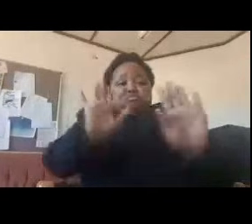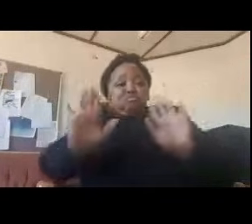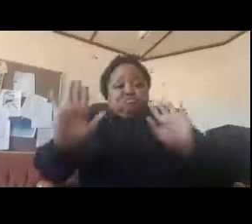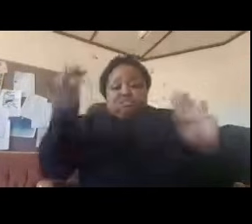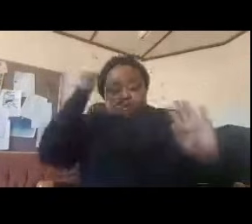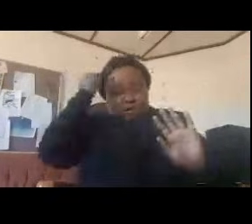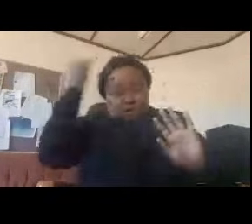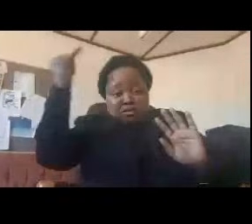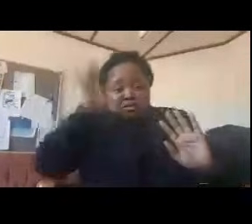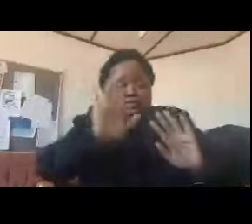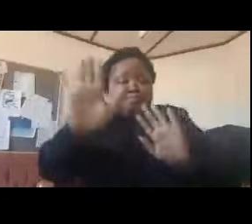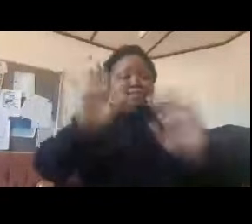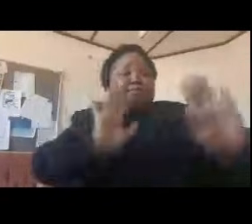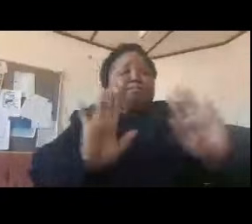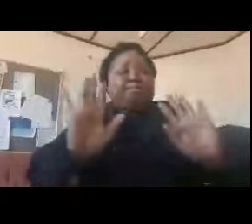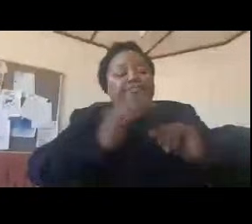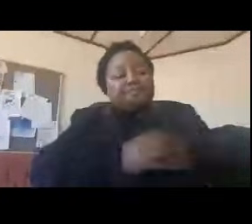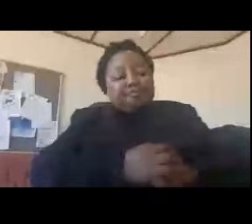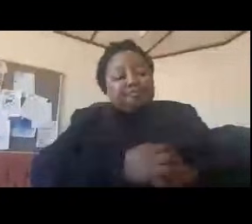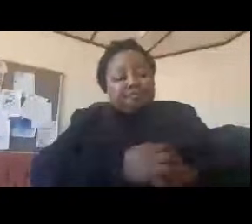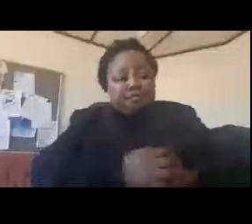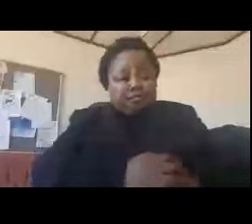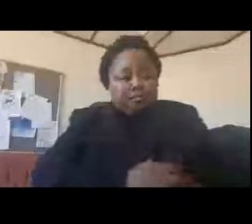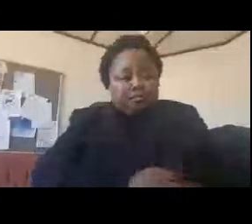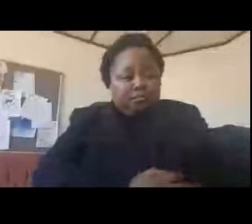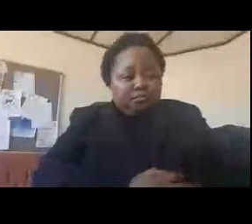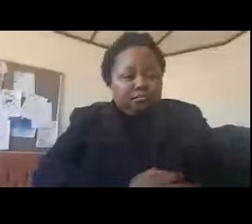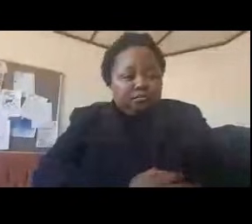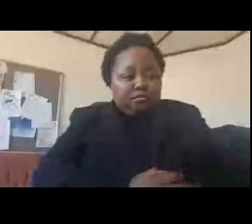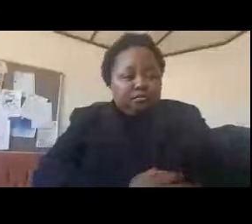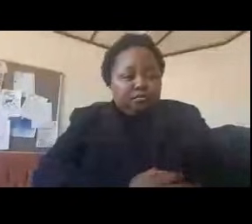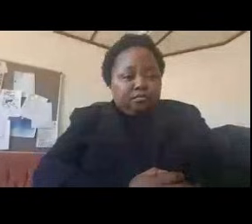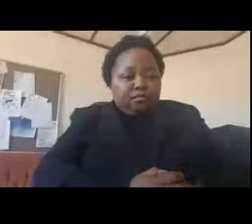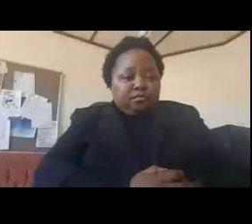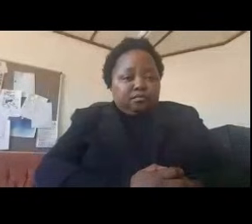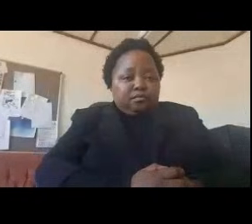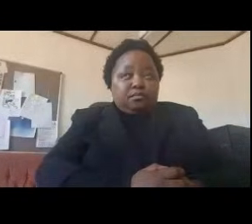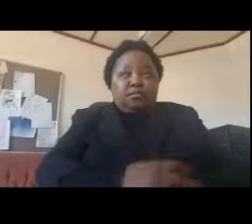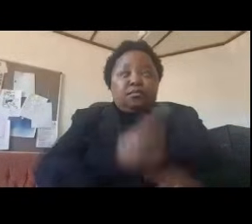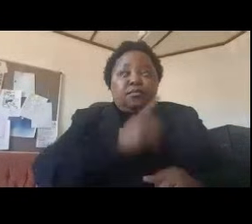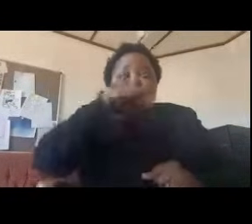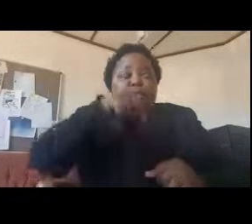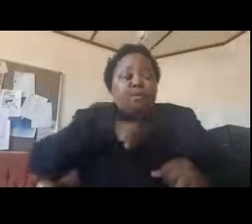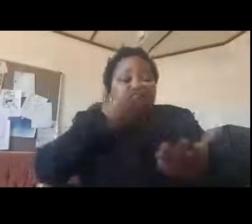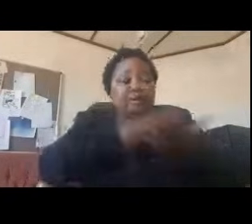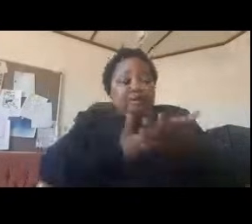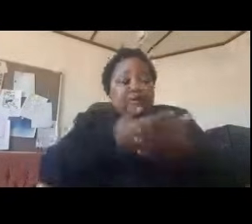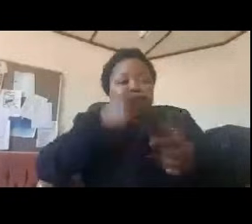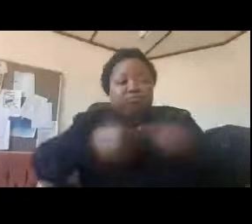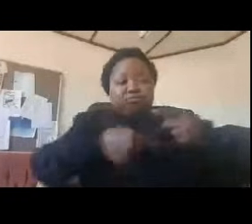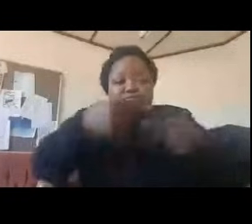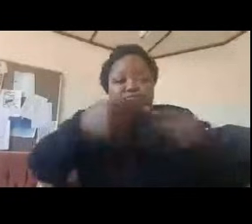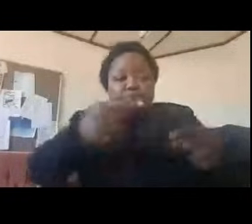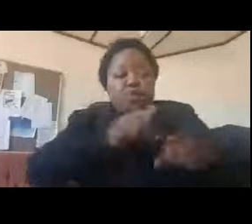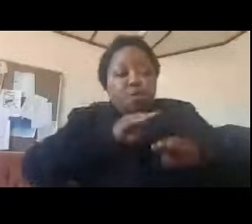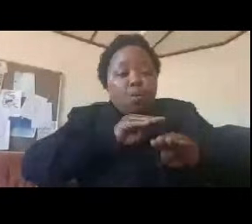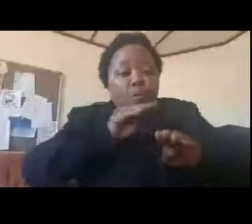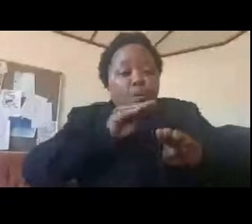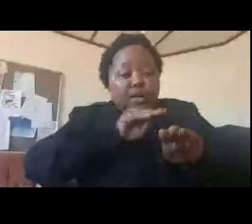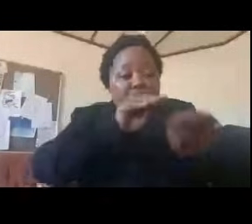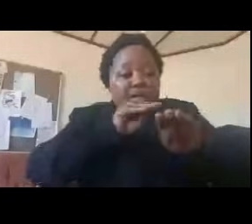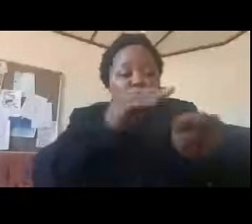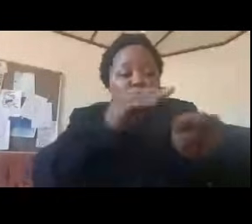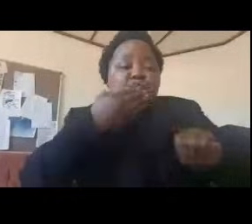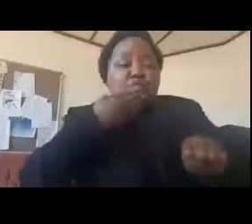charger. We don't throw away the phone, we just plug it in. We teach men how to cope with stress without